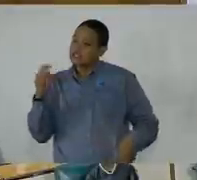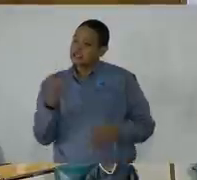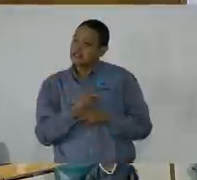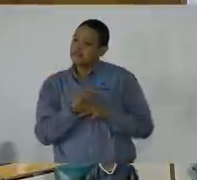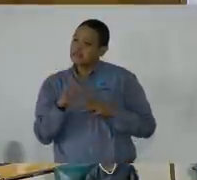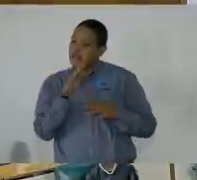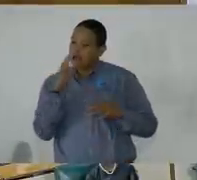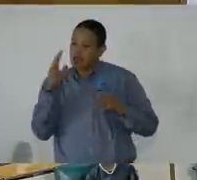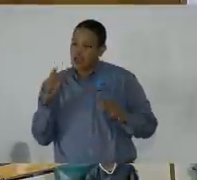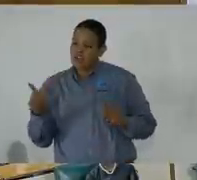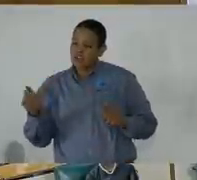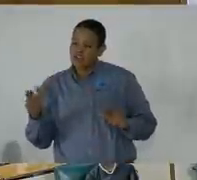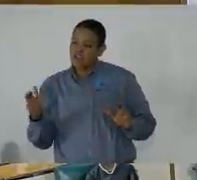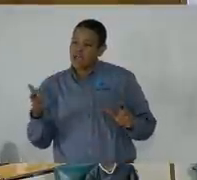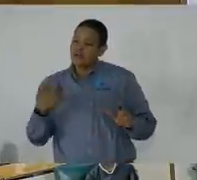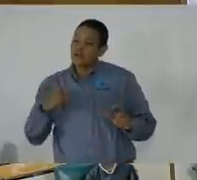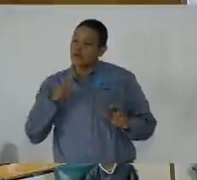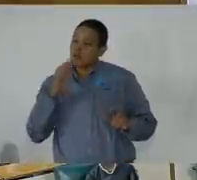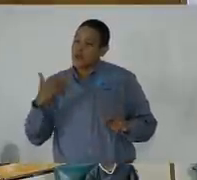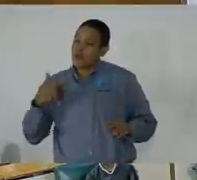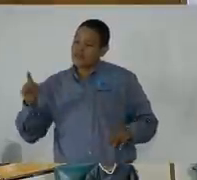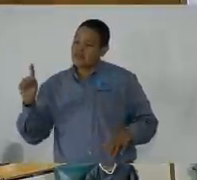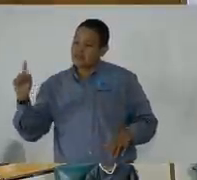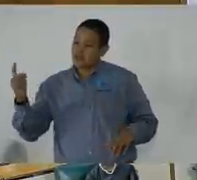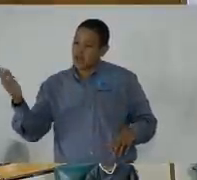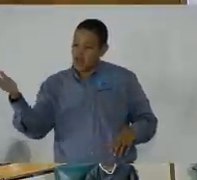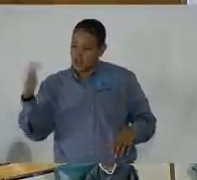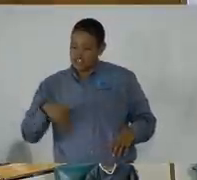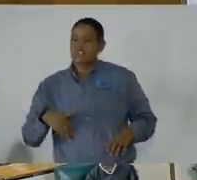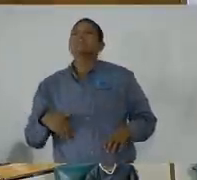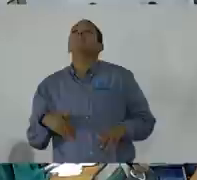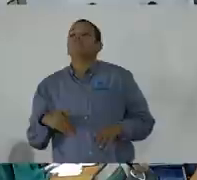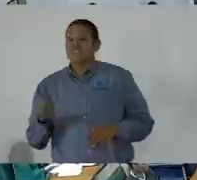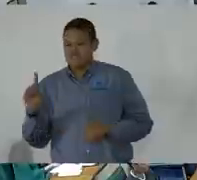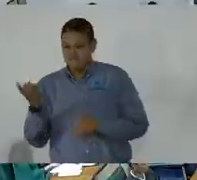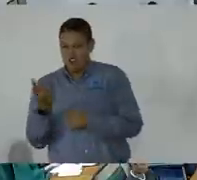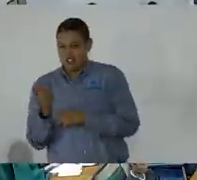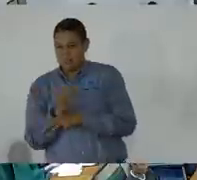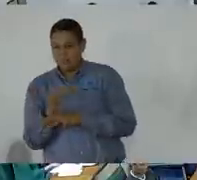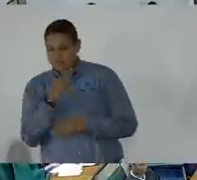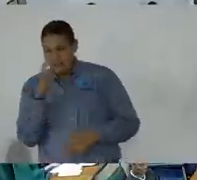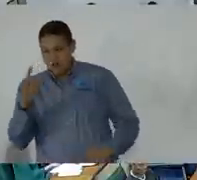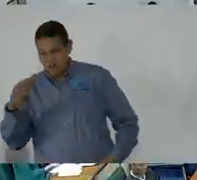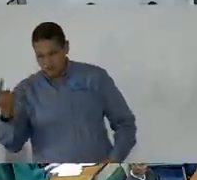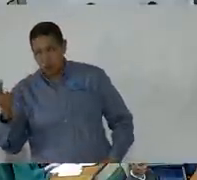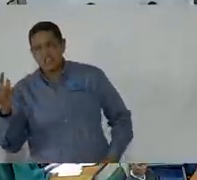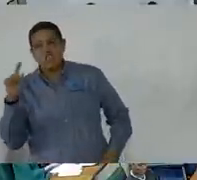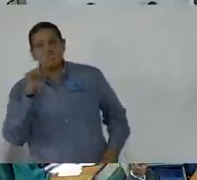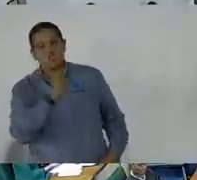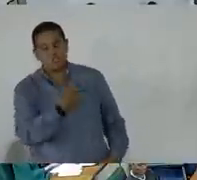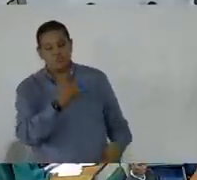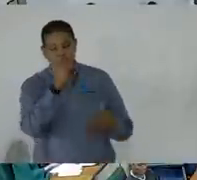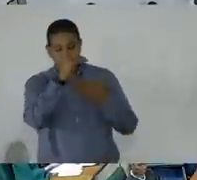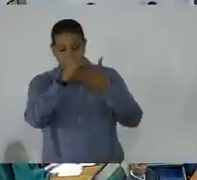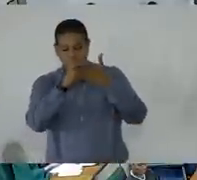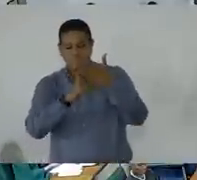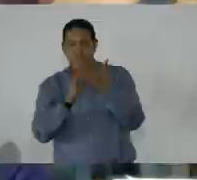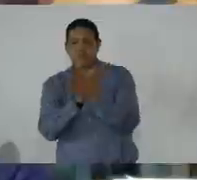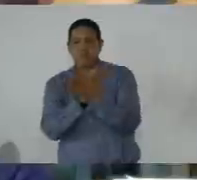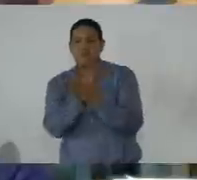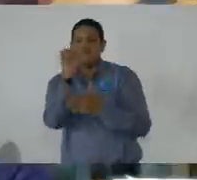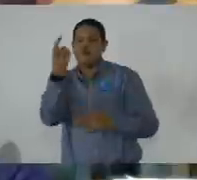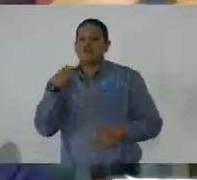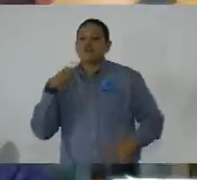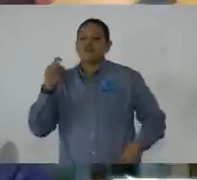come in now. So we will have him speak first, as is the order on the paper. We should have had a